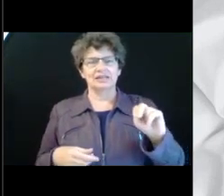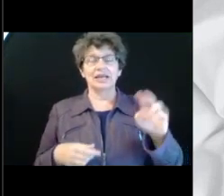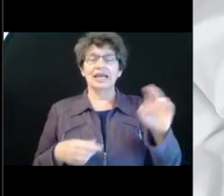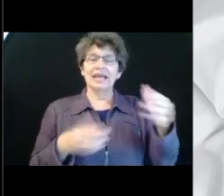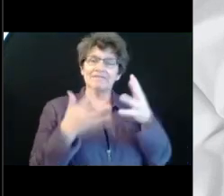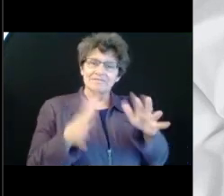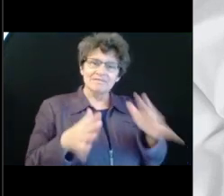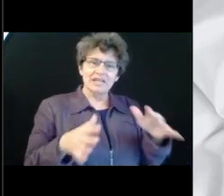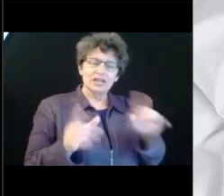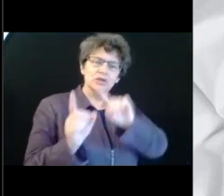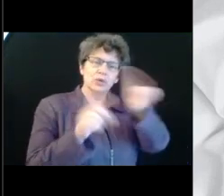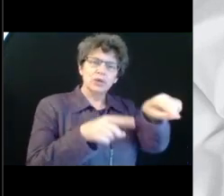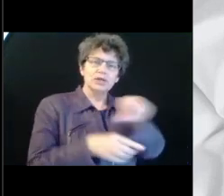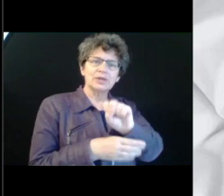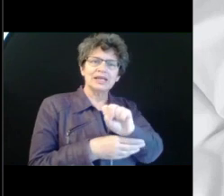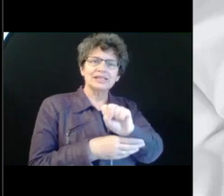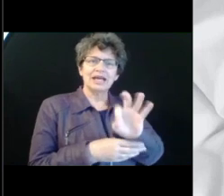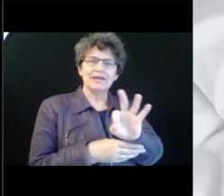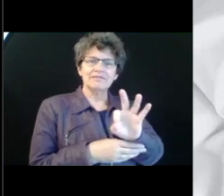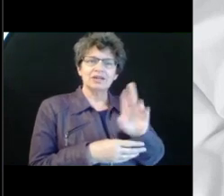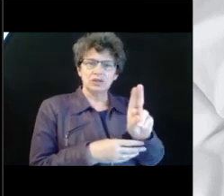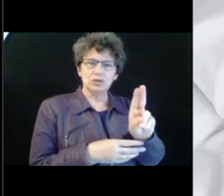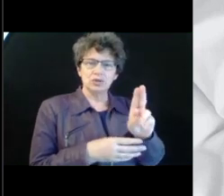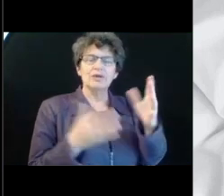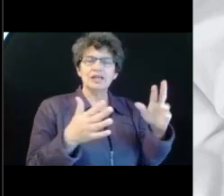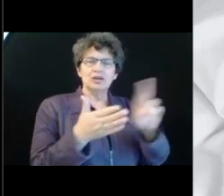Fraser, and he then focused his research efforts on